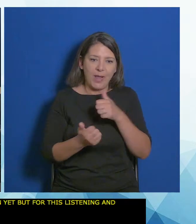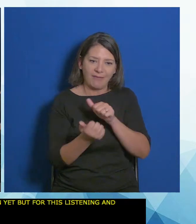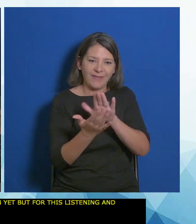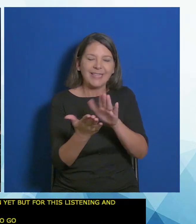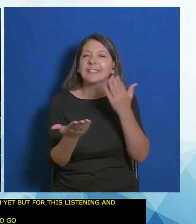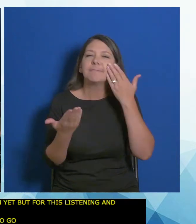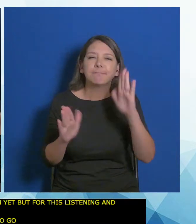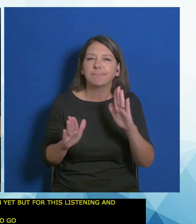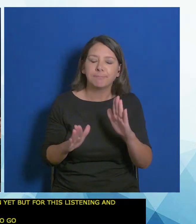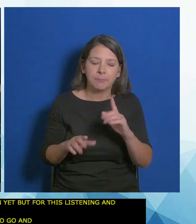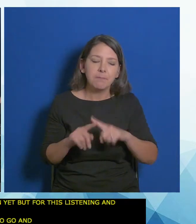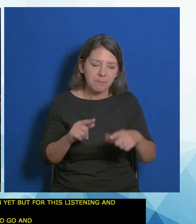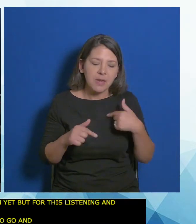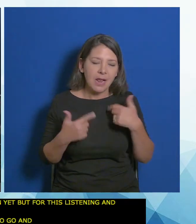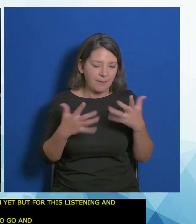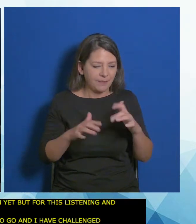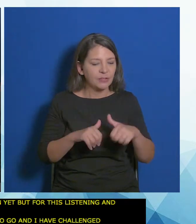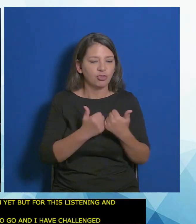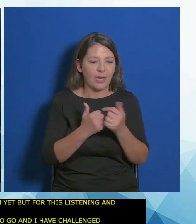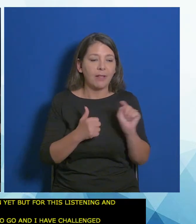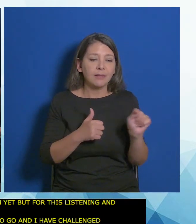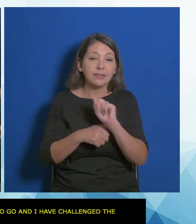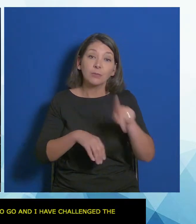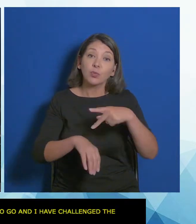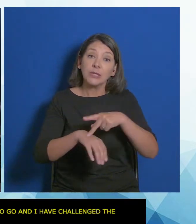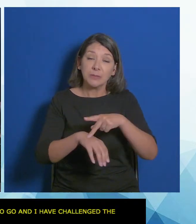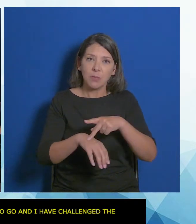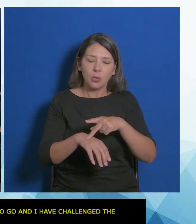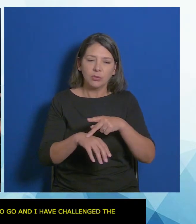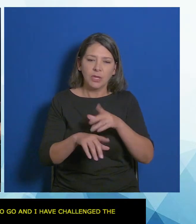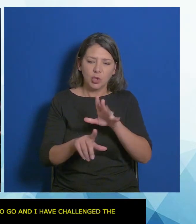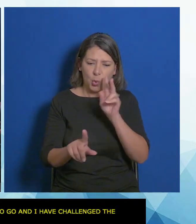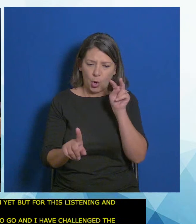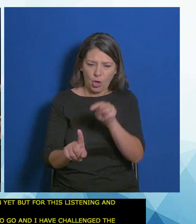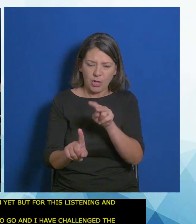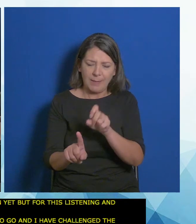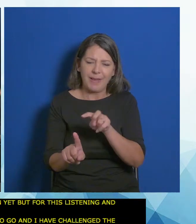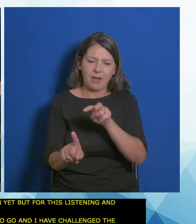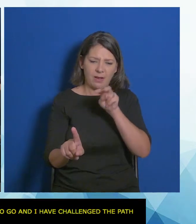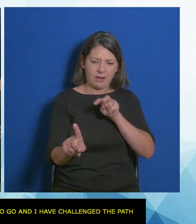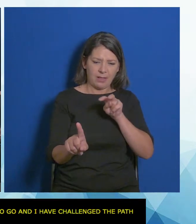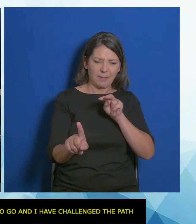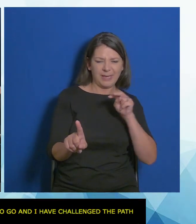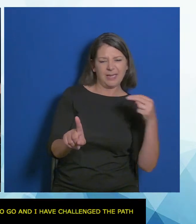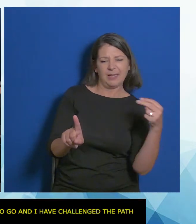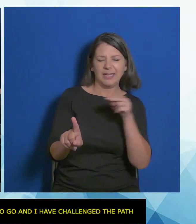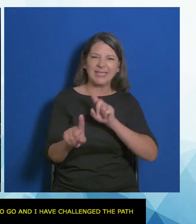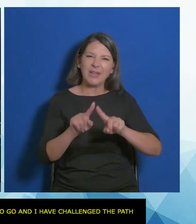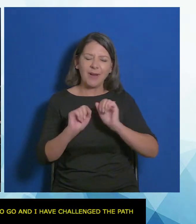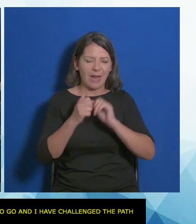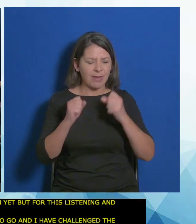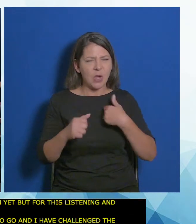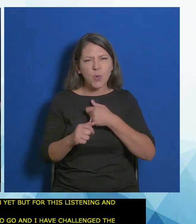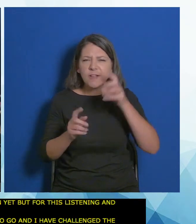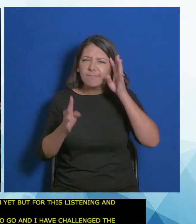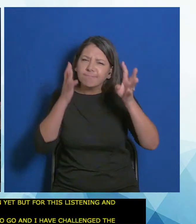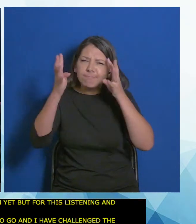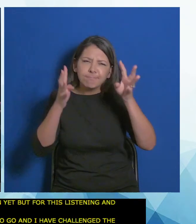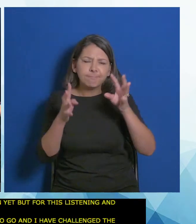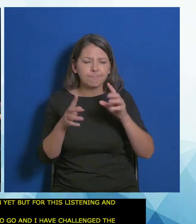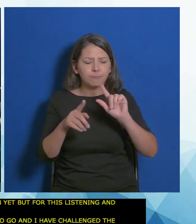I have challenged the principals to look at this picture differently, look at how we can reimagine and reinvent and recreate these